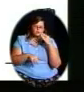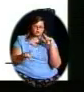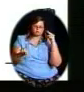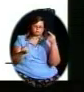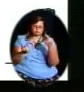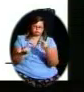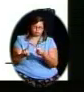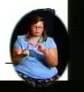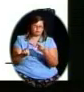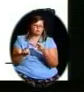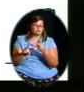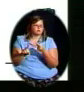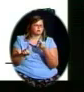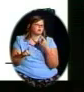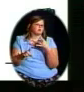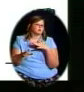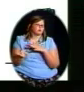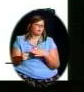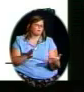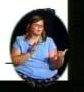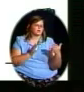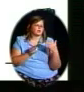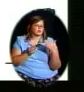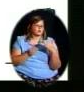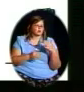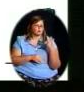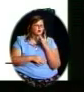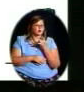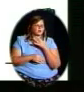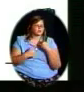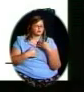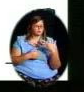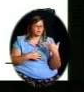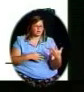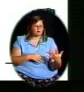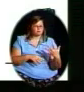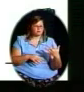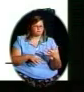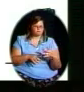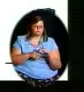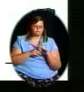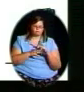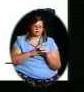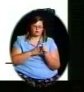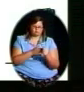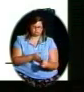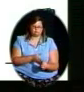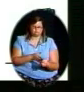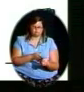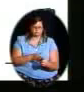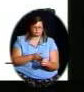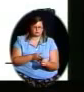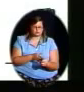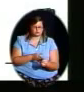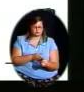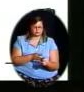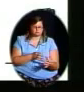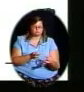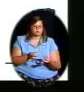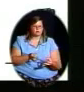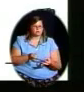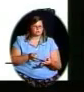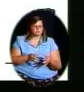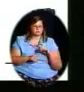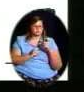be strategic. We're very fortunate that we have the 5 board strategic directions that you received input on before